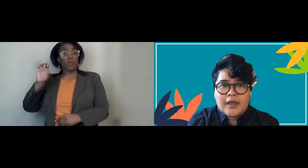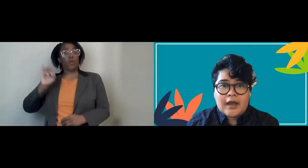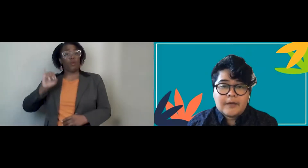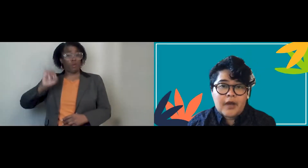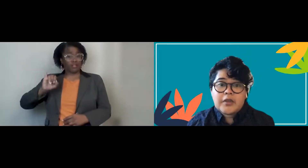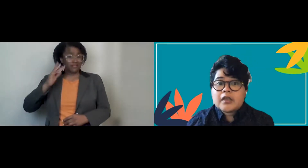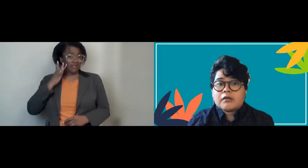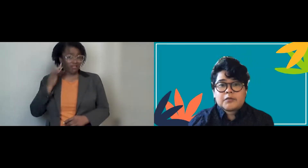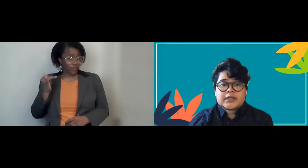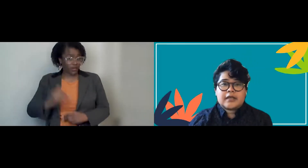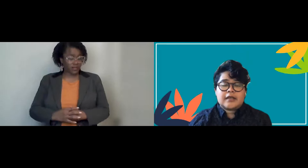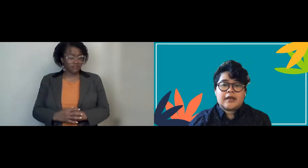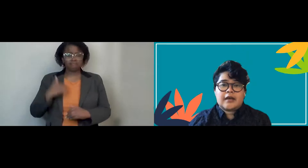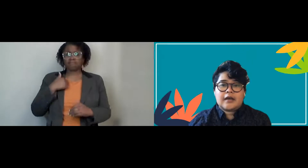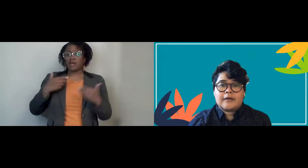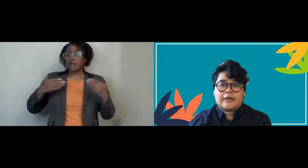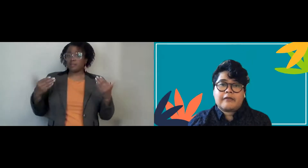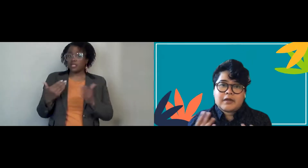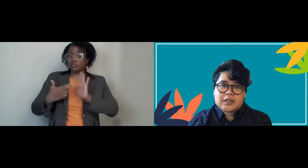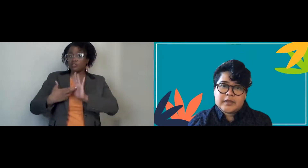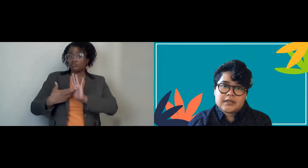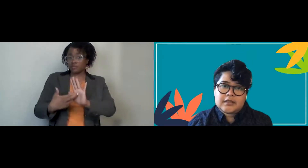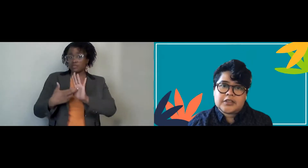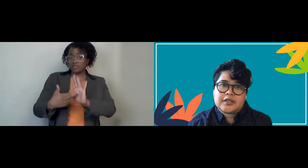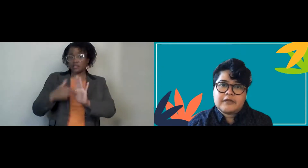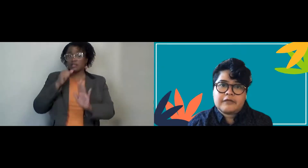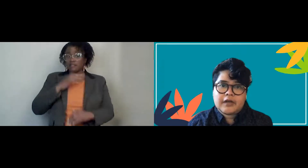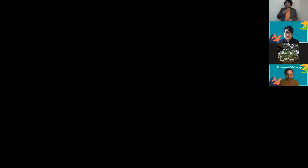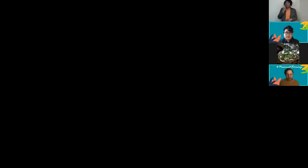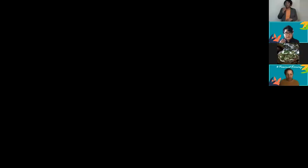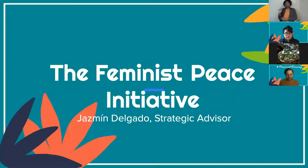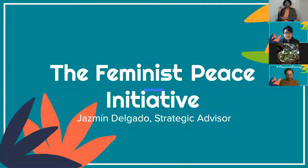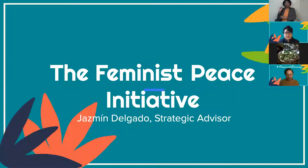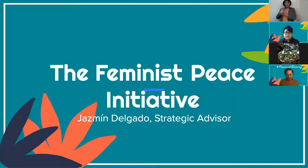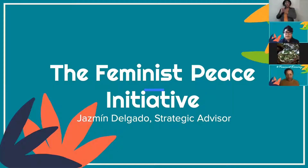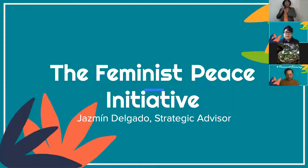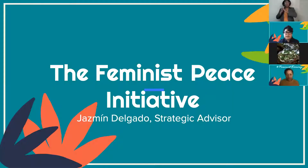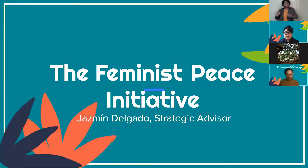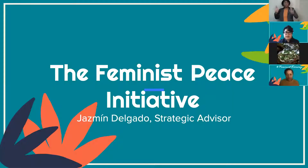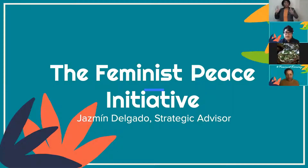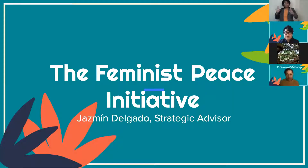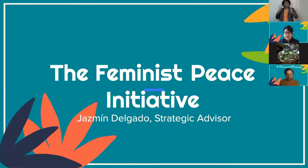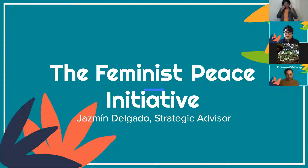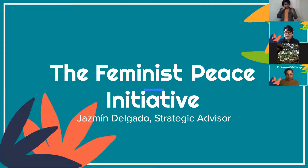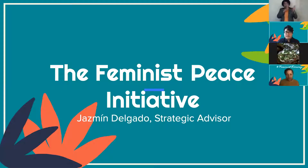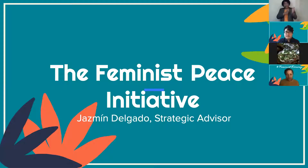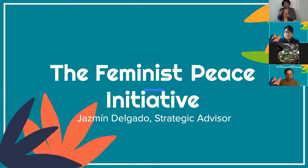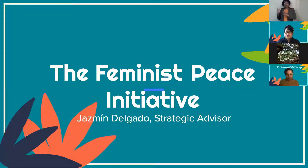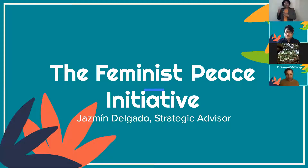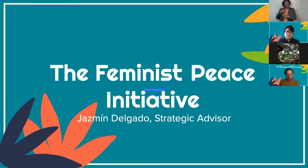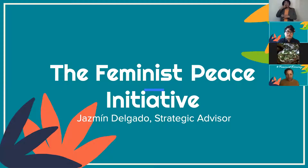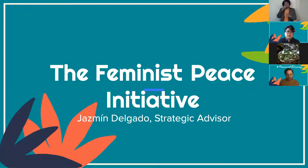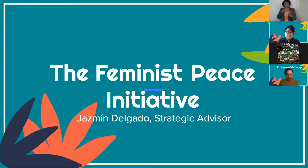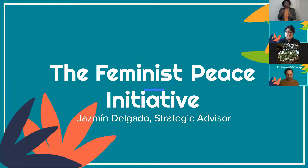California. I'm here representing the Feminist Peace Initiative as a strategic advisor to it. And this